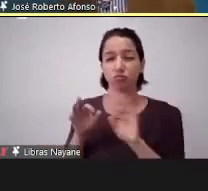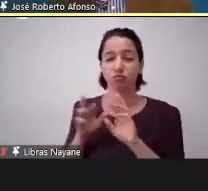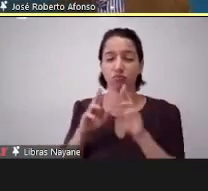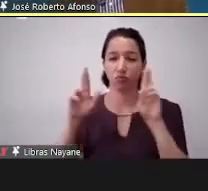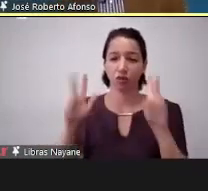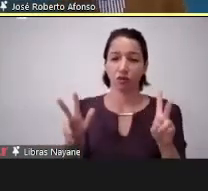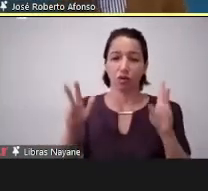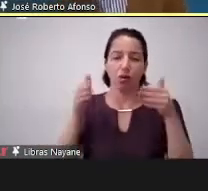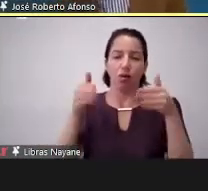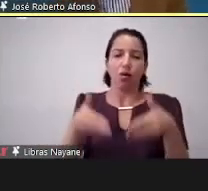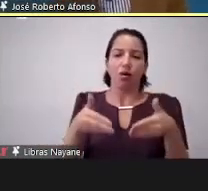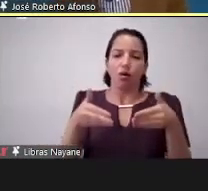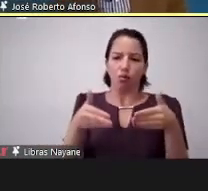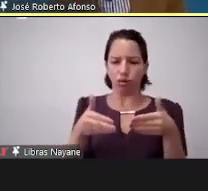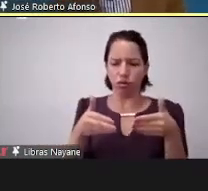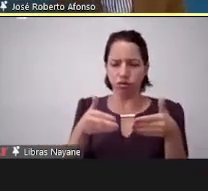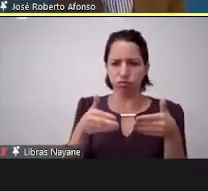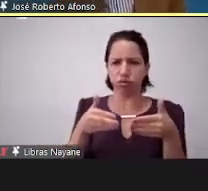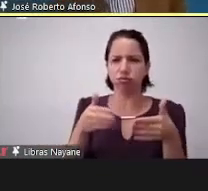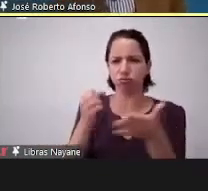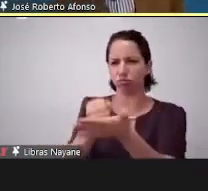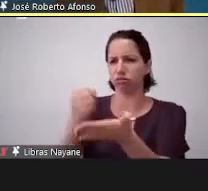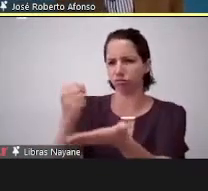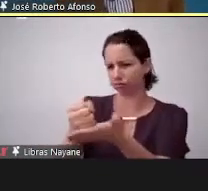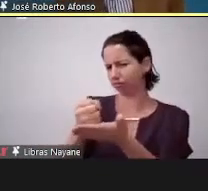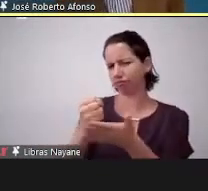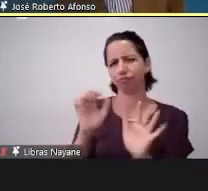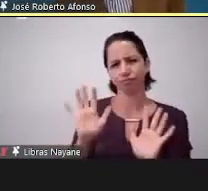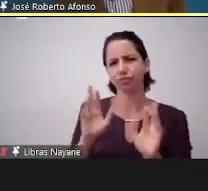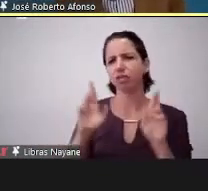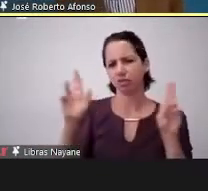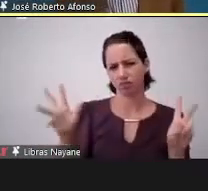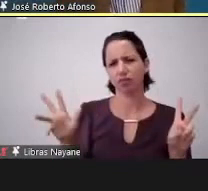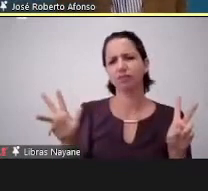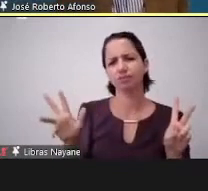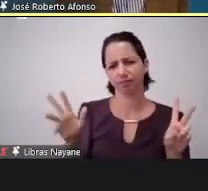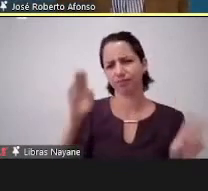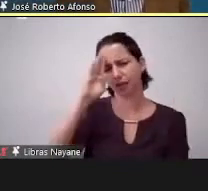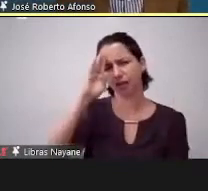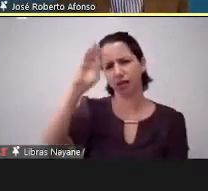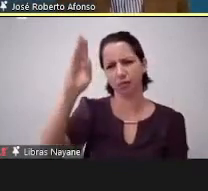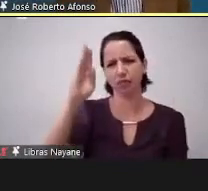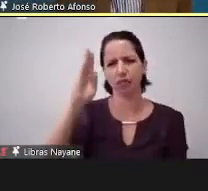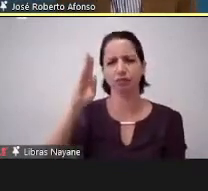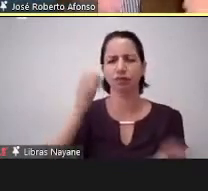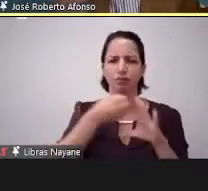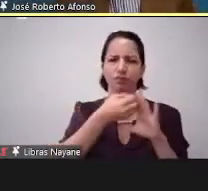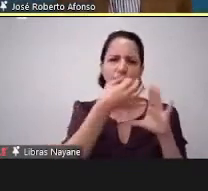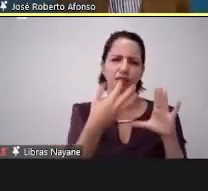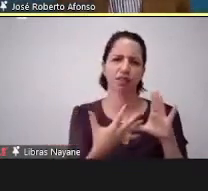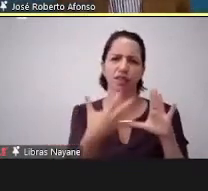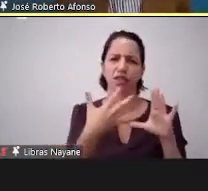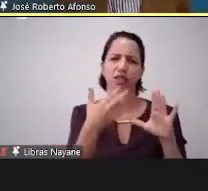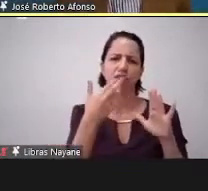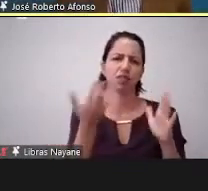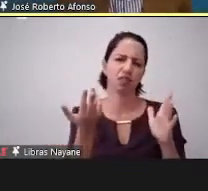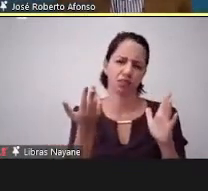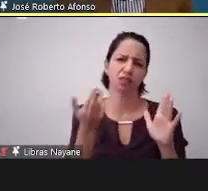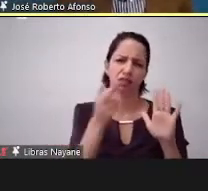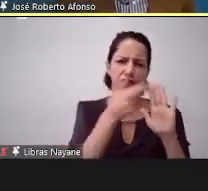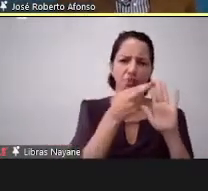offer arrangements that can be found in the irregularity of